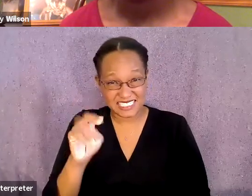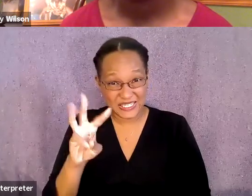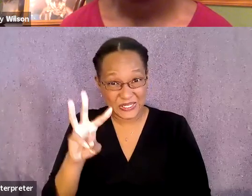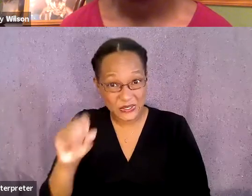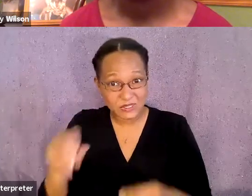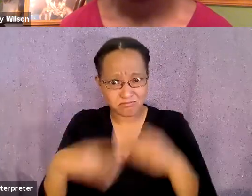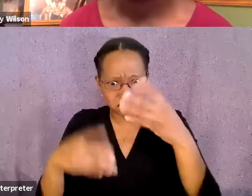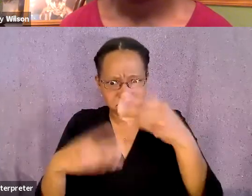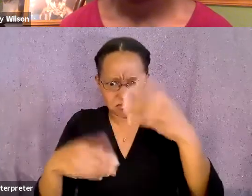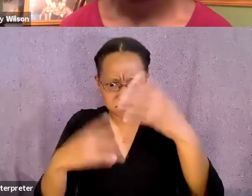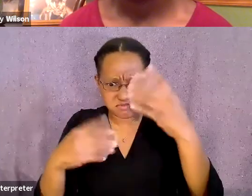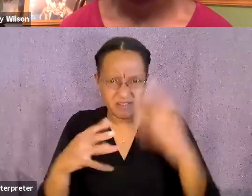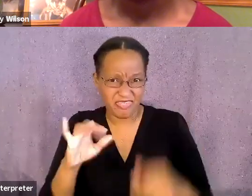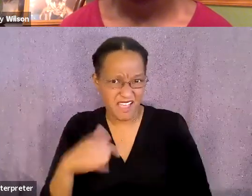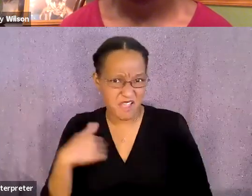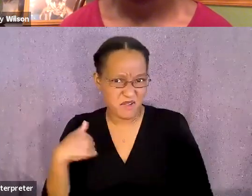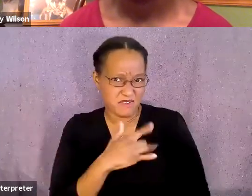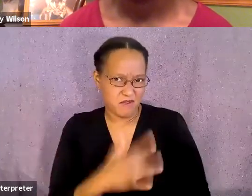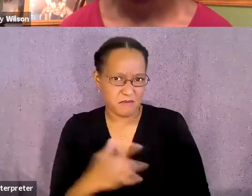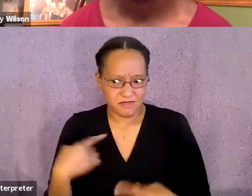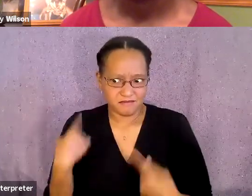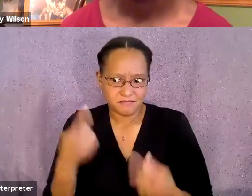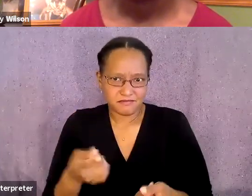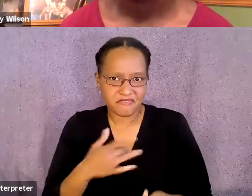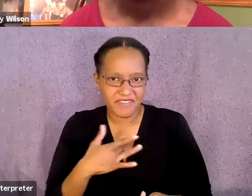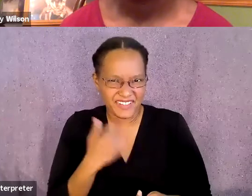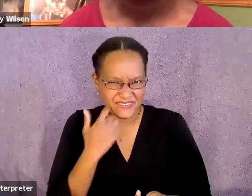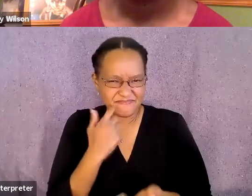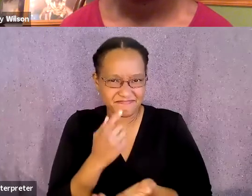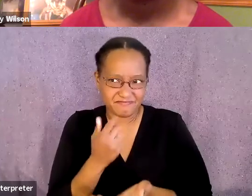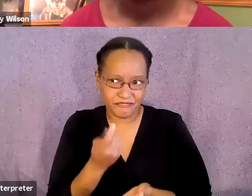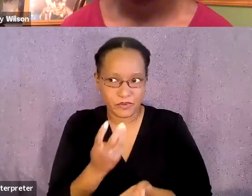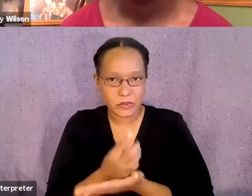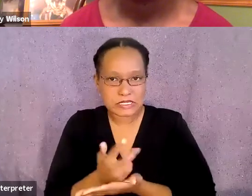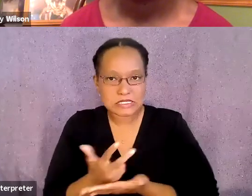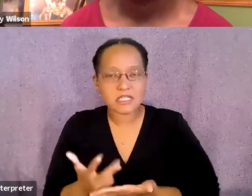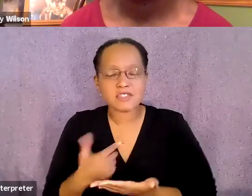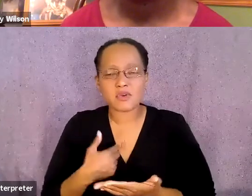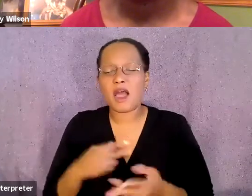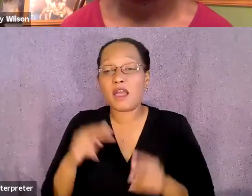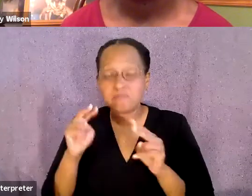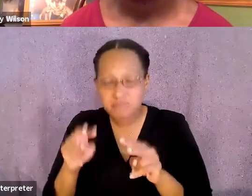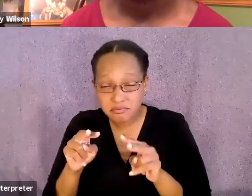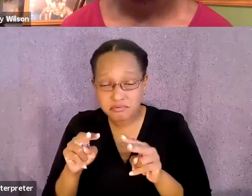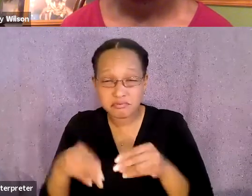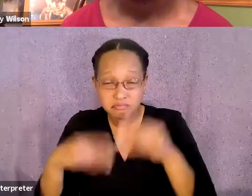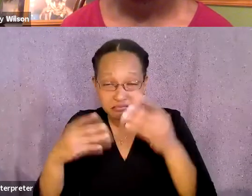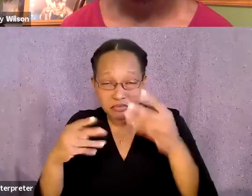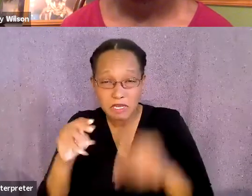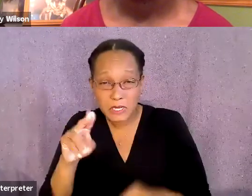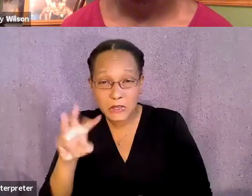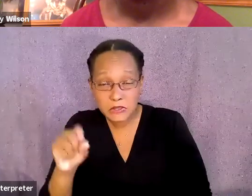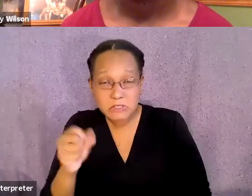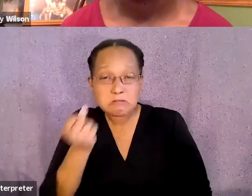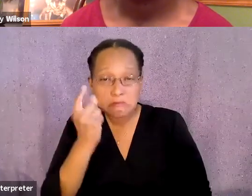that's probably an understatement. And just taking in what I need and then leaving the rest and not feeling selfish